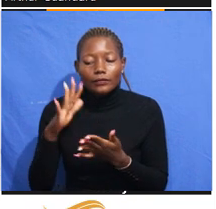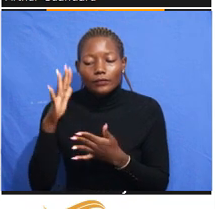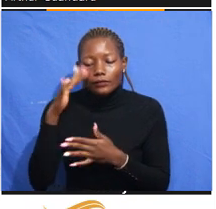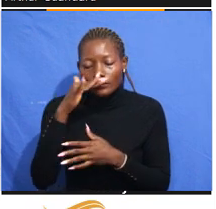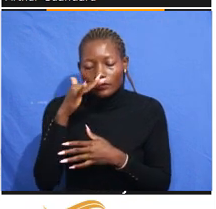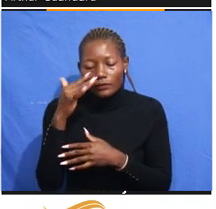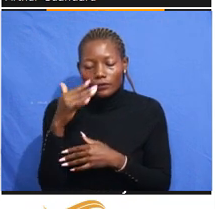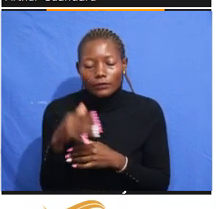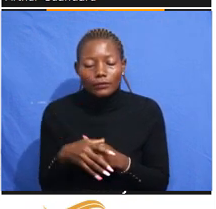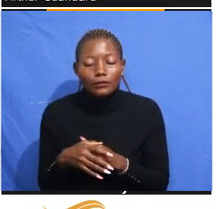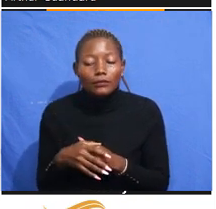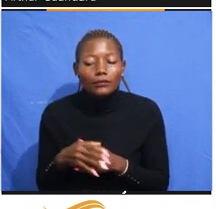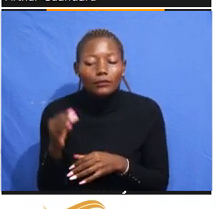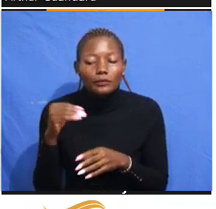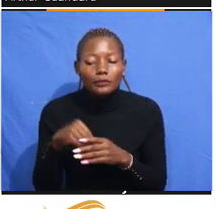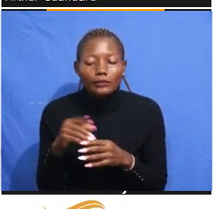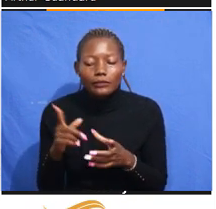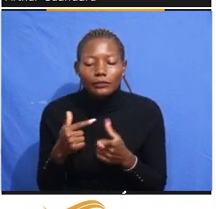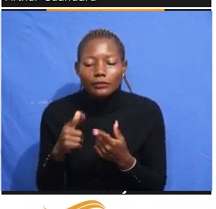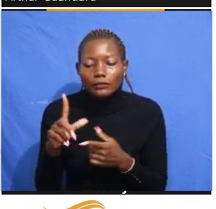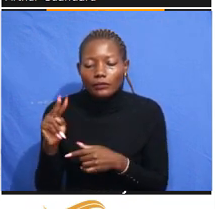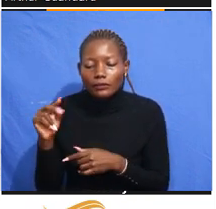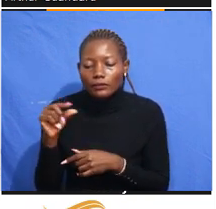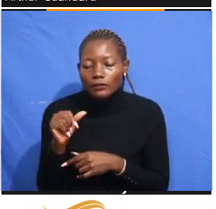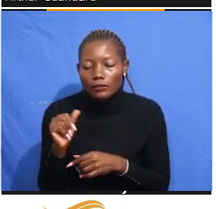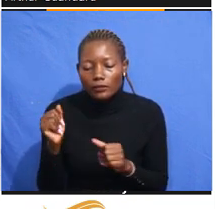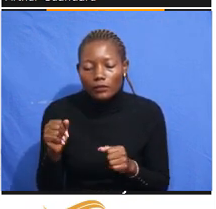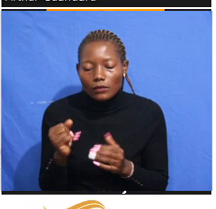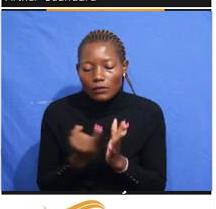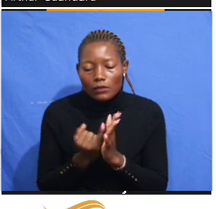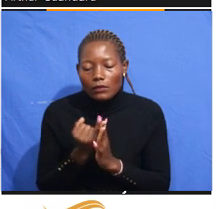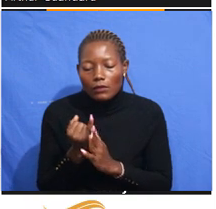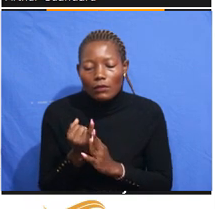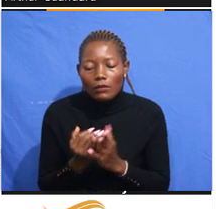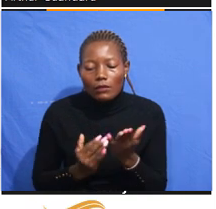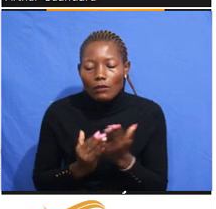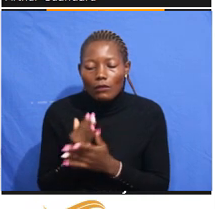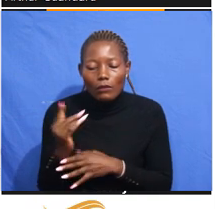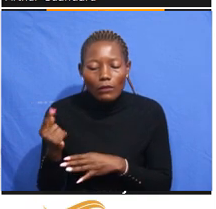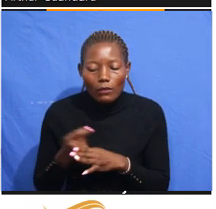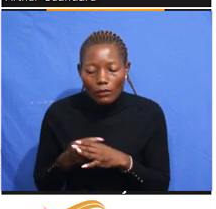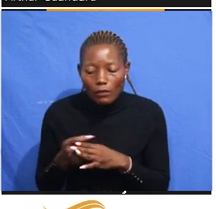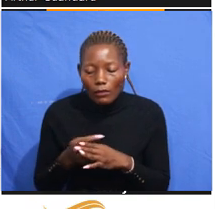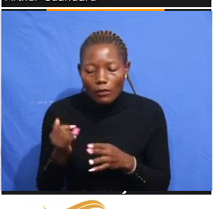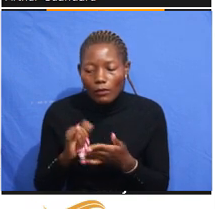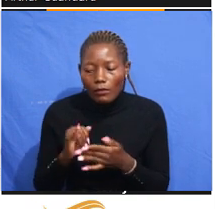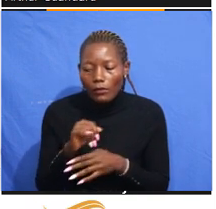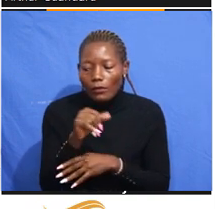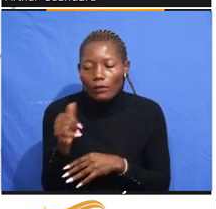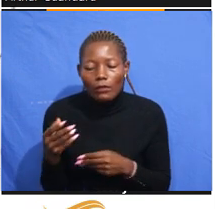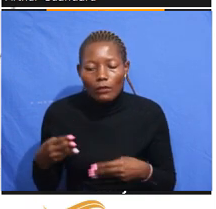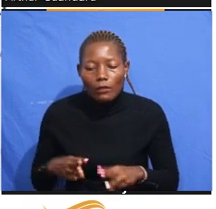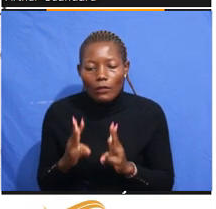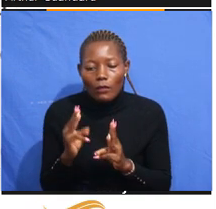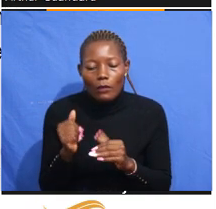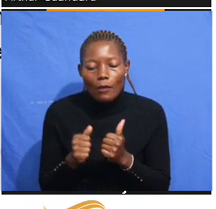taken in. And this lung capacity can be increased through training. So again, that is an adaptation